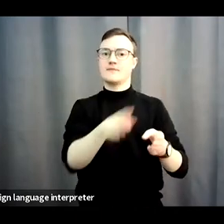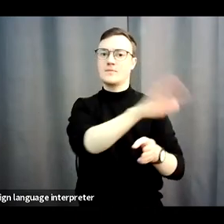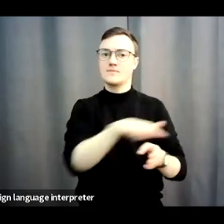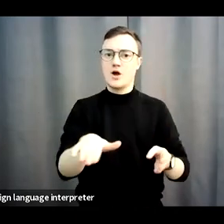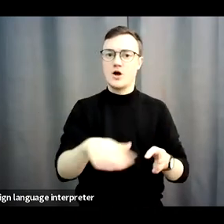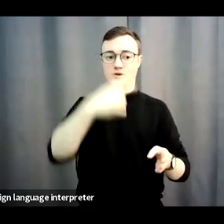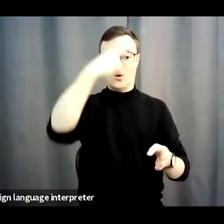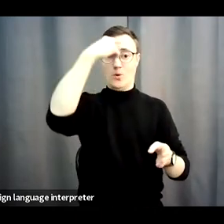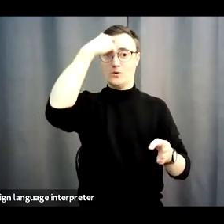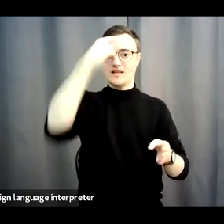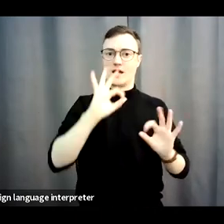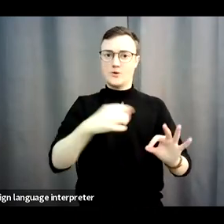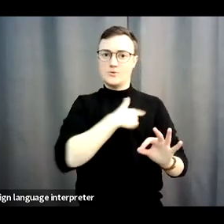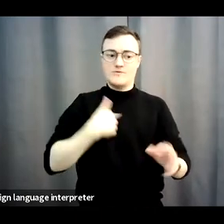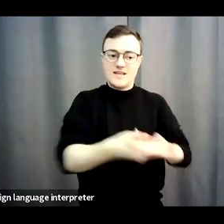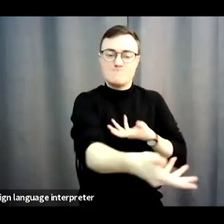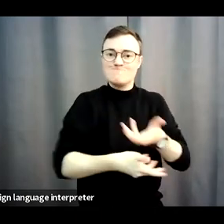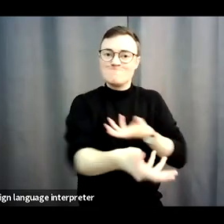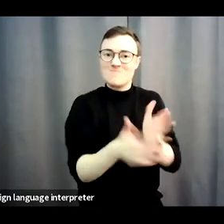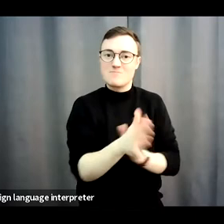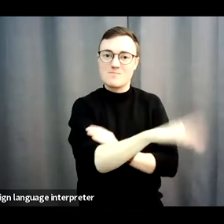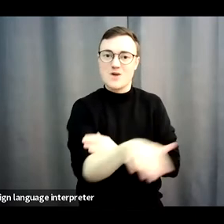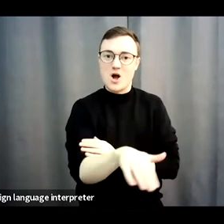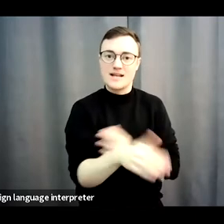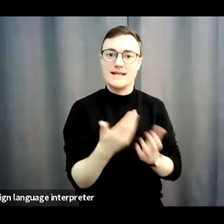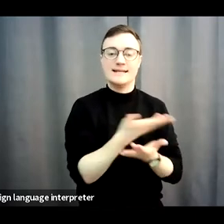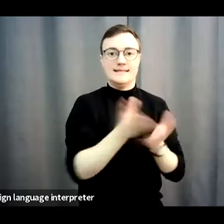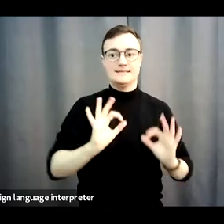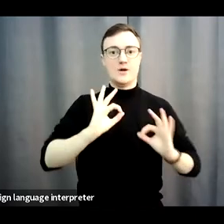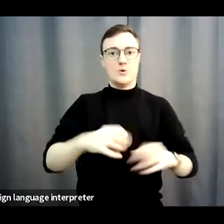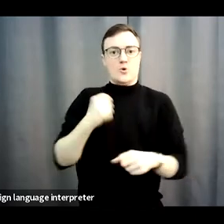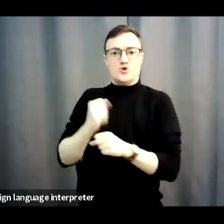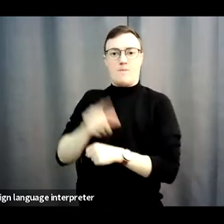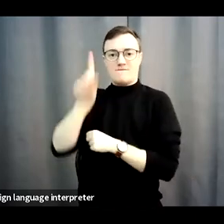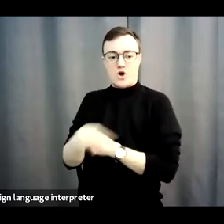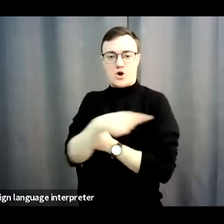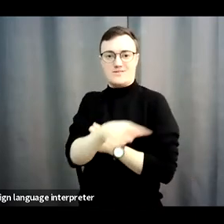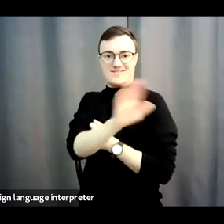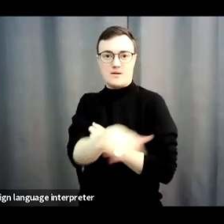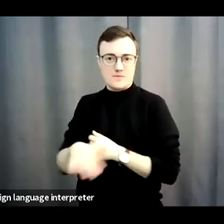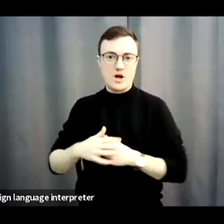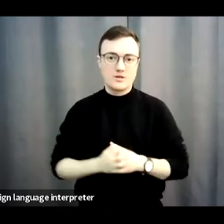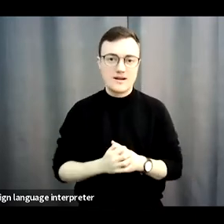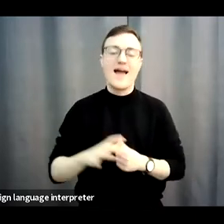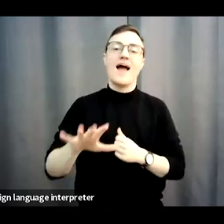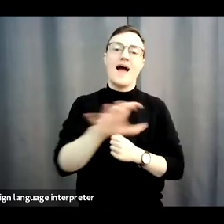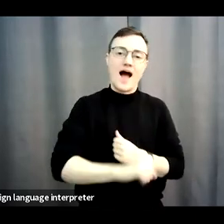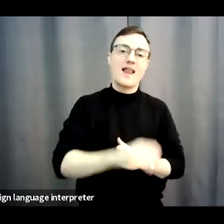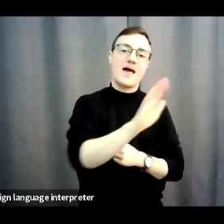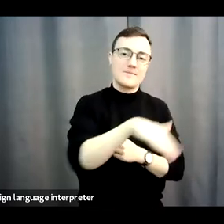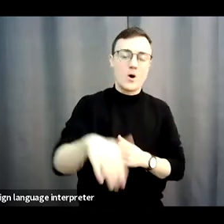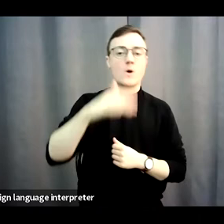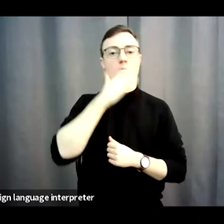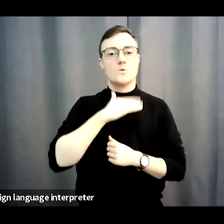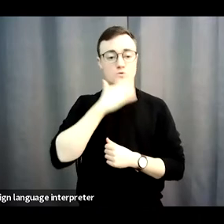together with rather than working for. Every child and young person has the